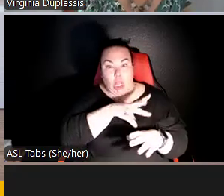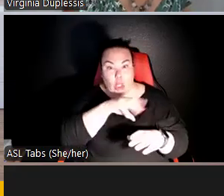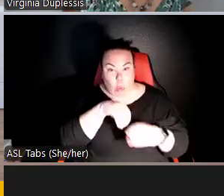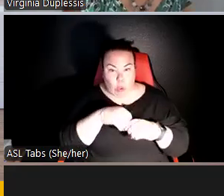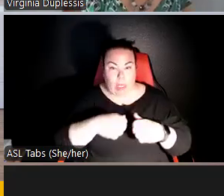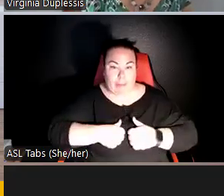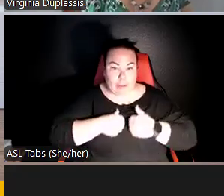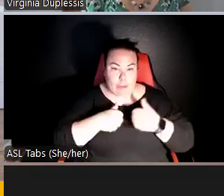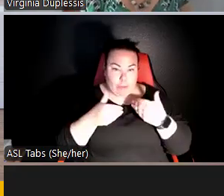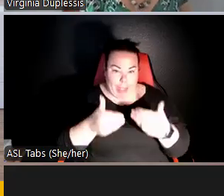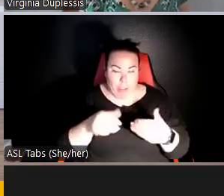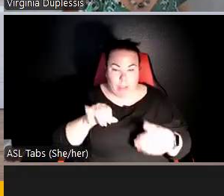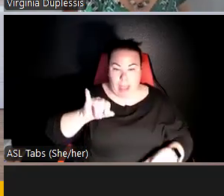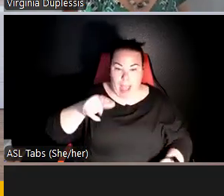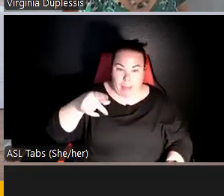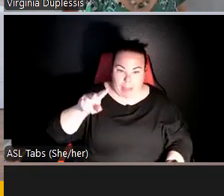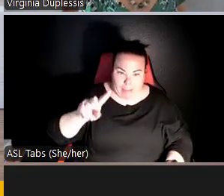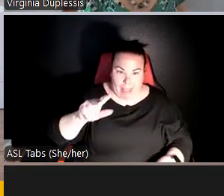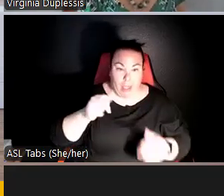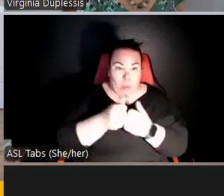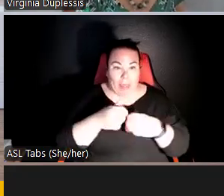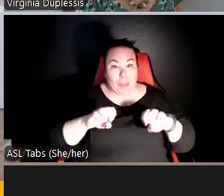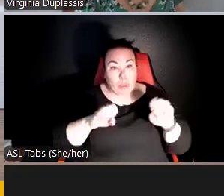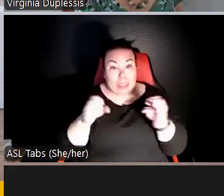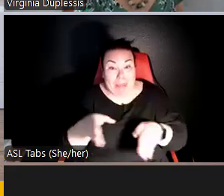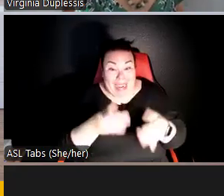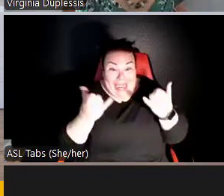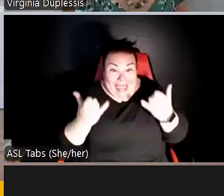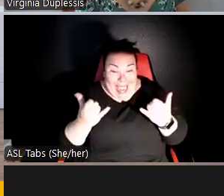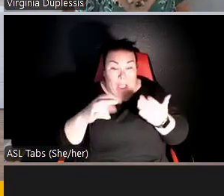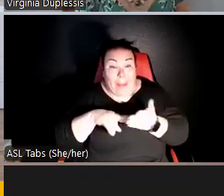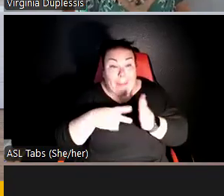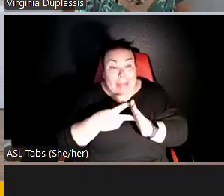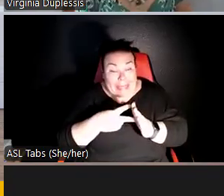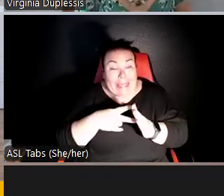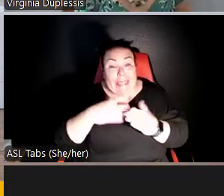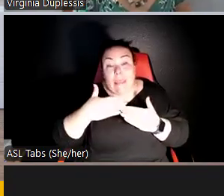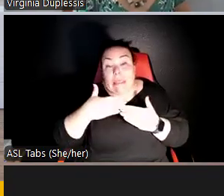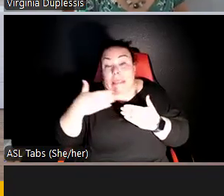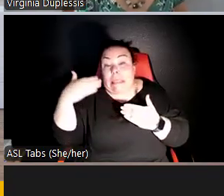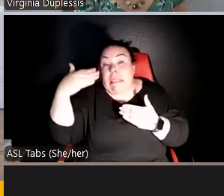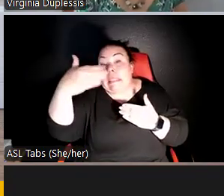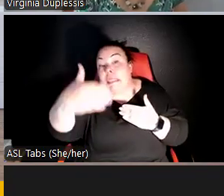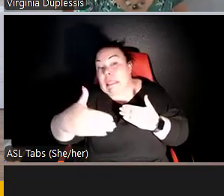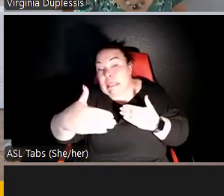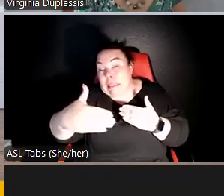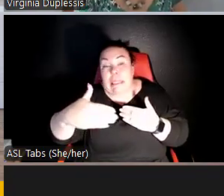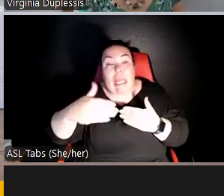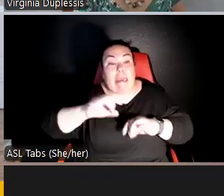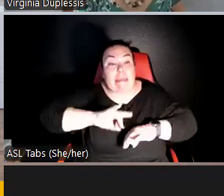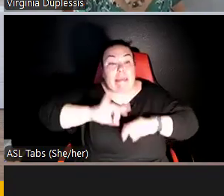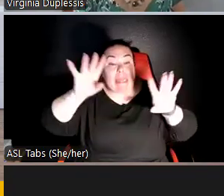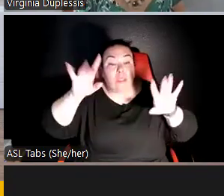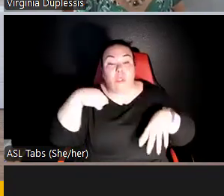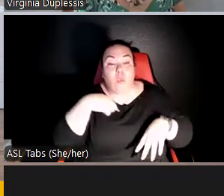planning now, we can really ensure that when the next disaster strikes, we can shift into this urgent response